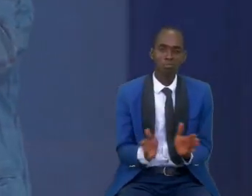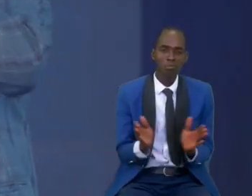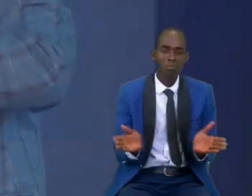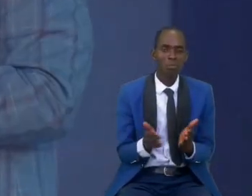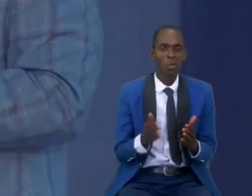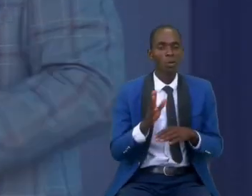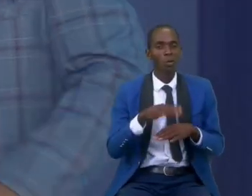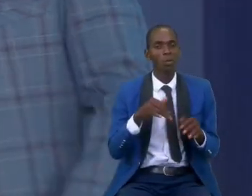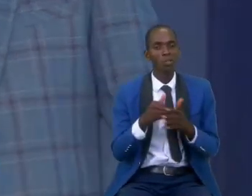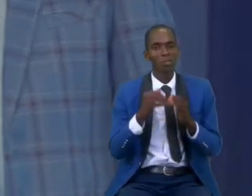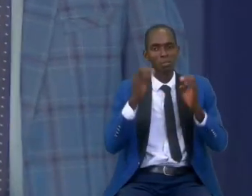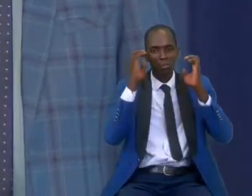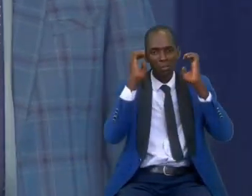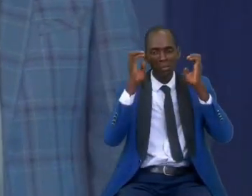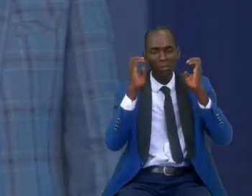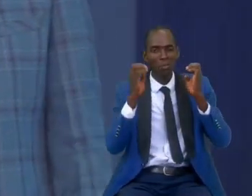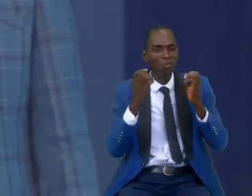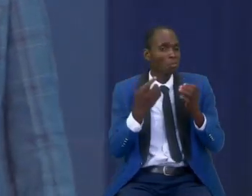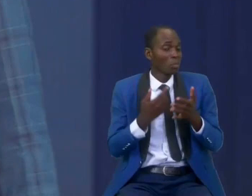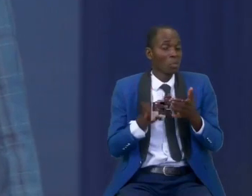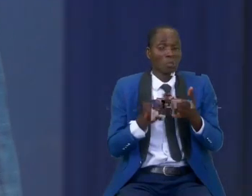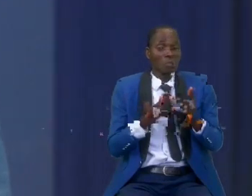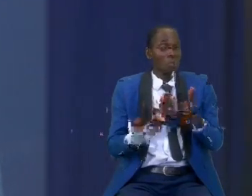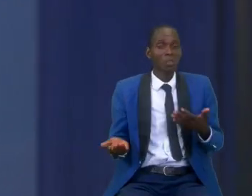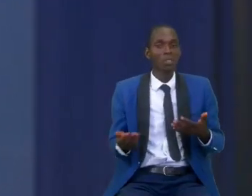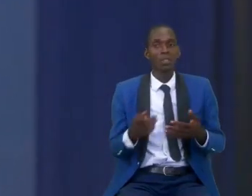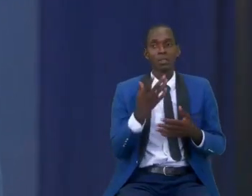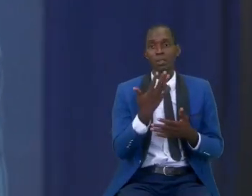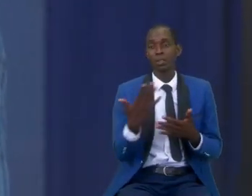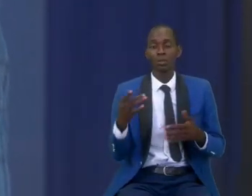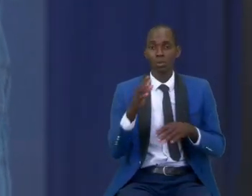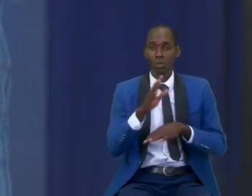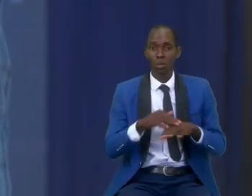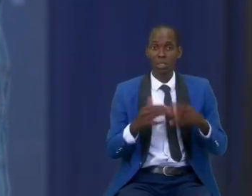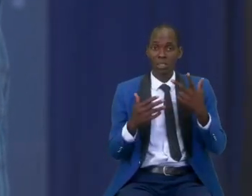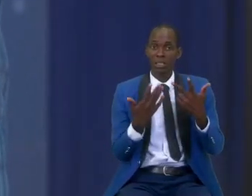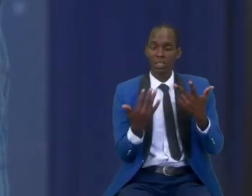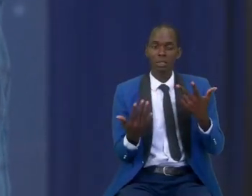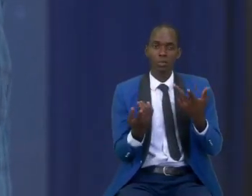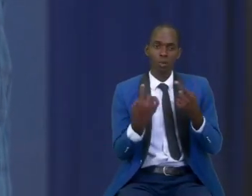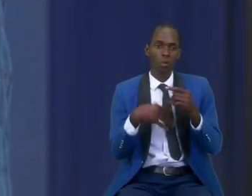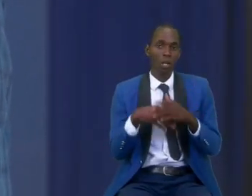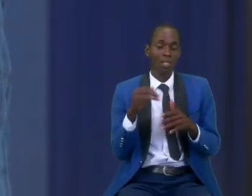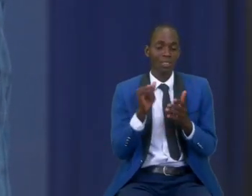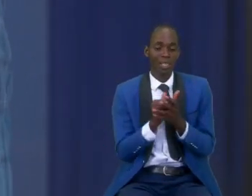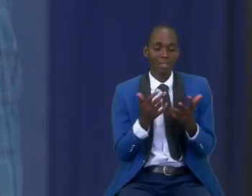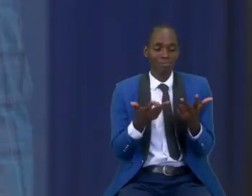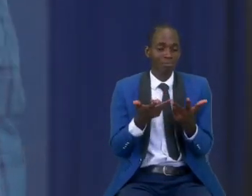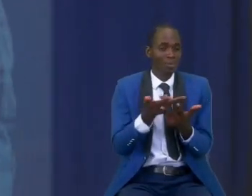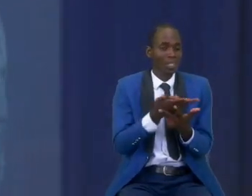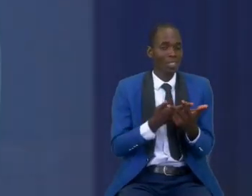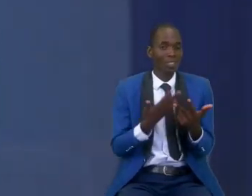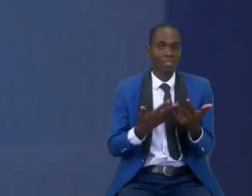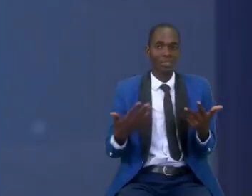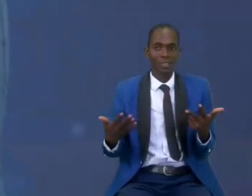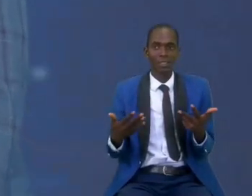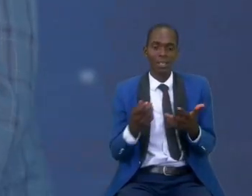three things coming out. And the three things coming out, write the word form.